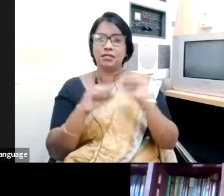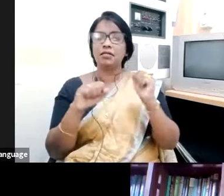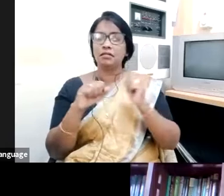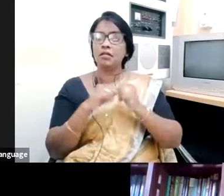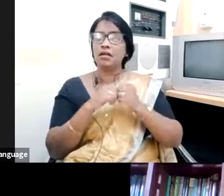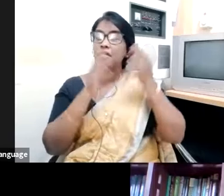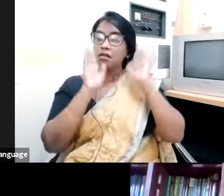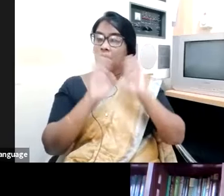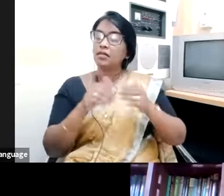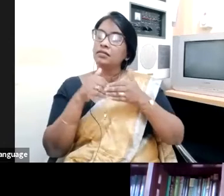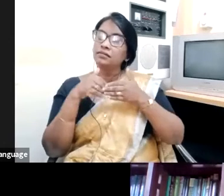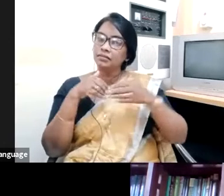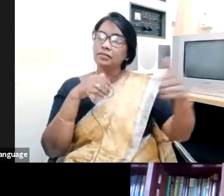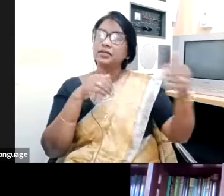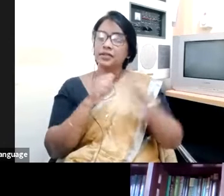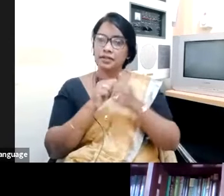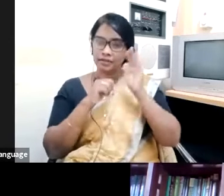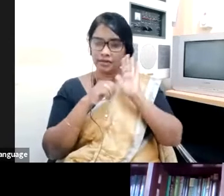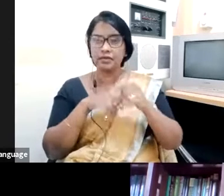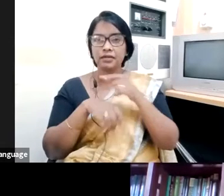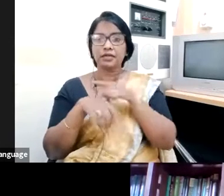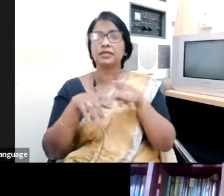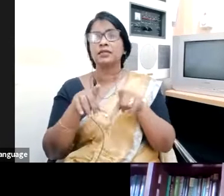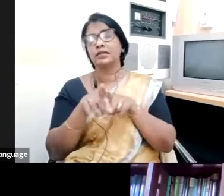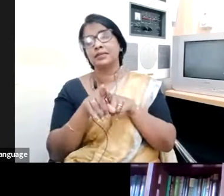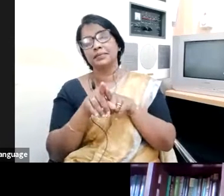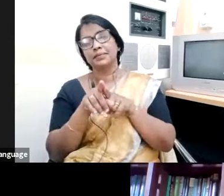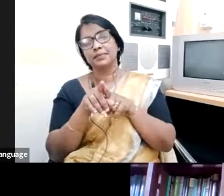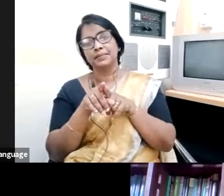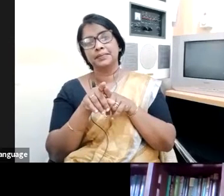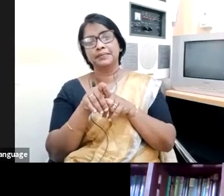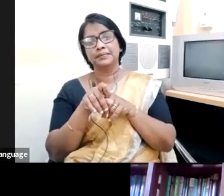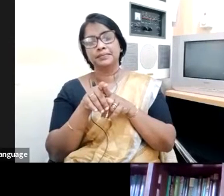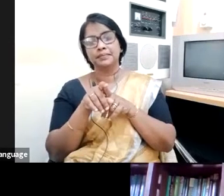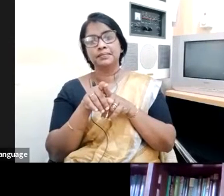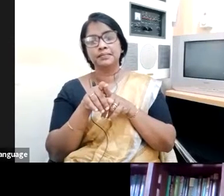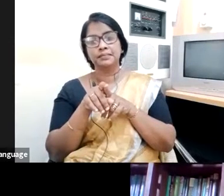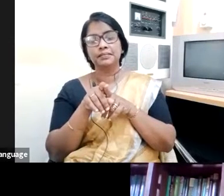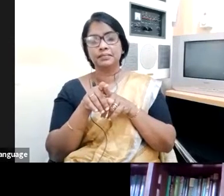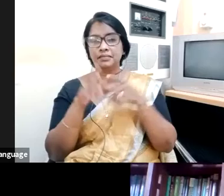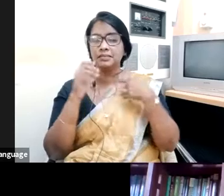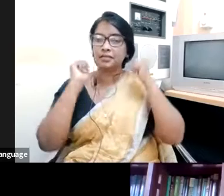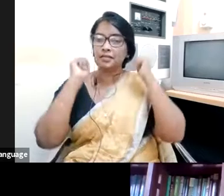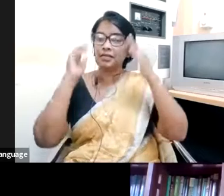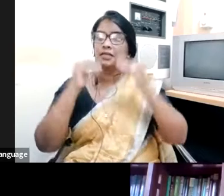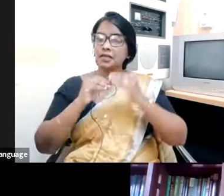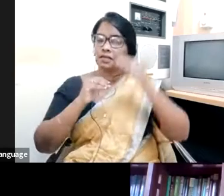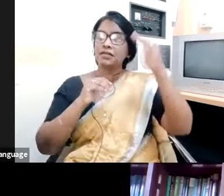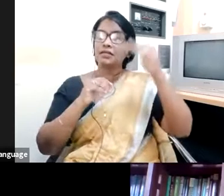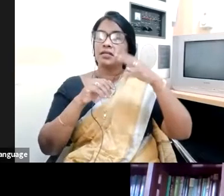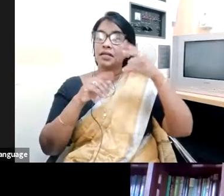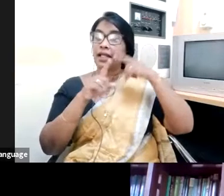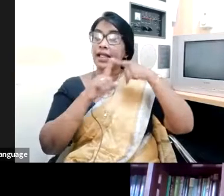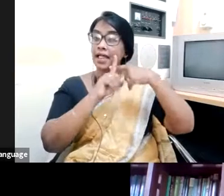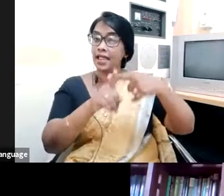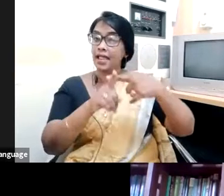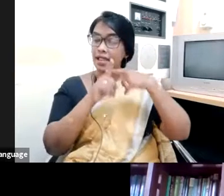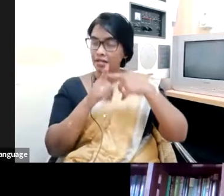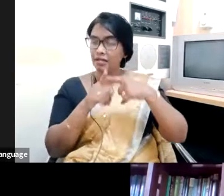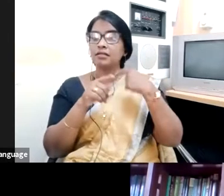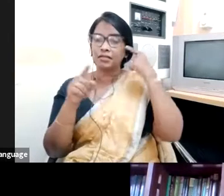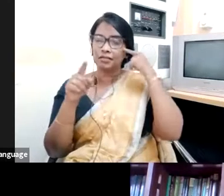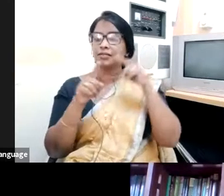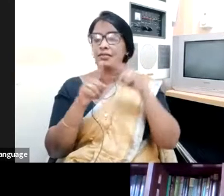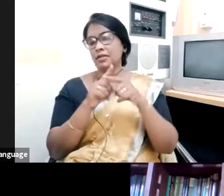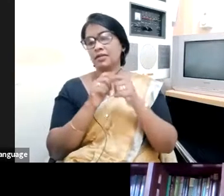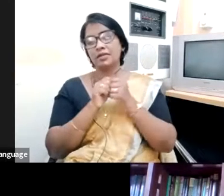our renewable energy targets, going into estate bungalow roof, which we have started already,